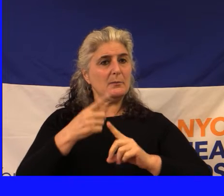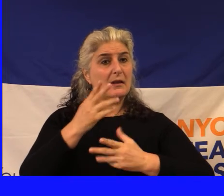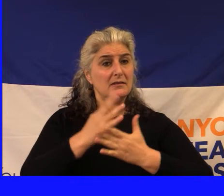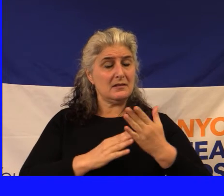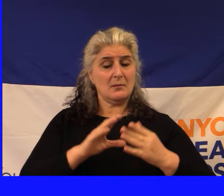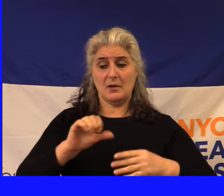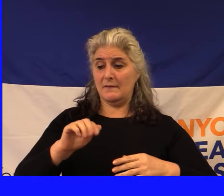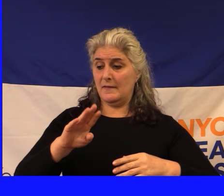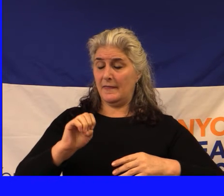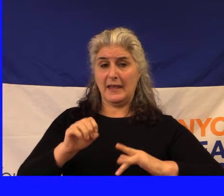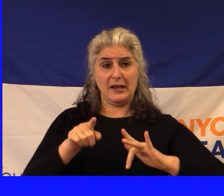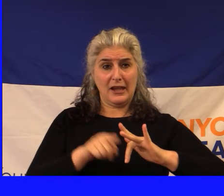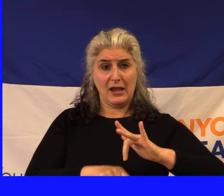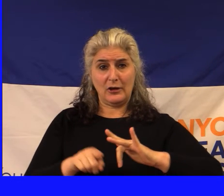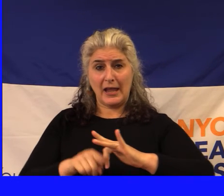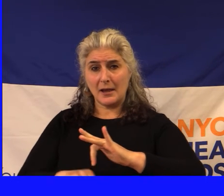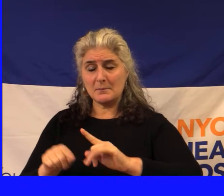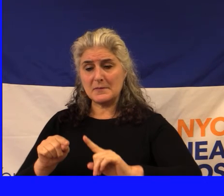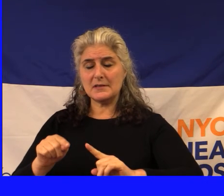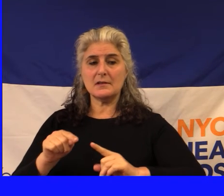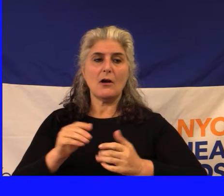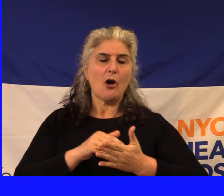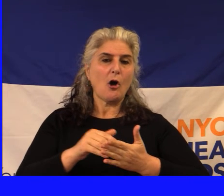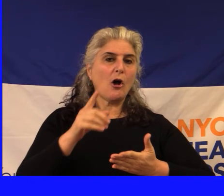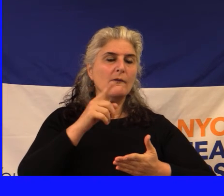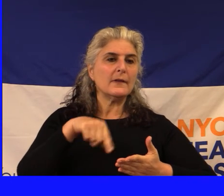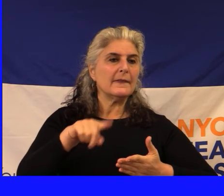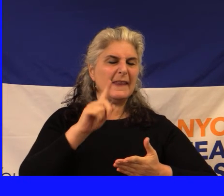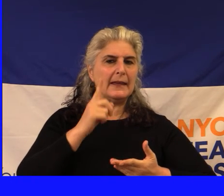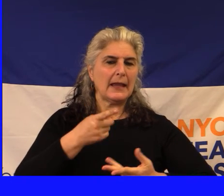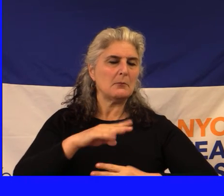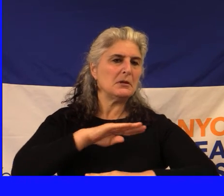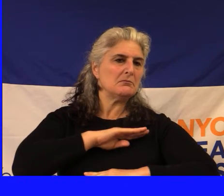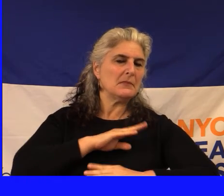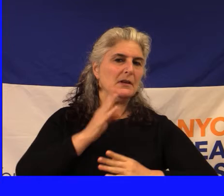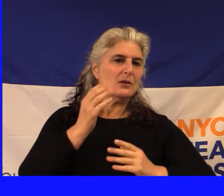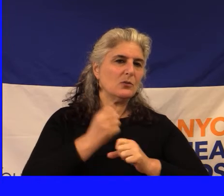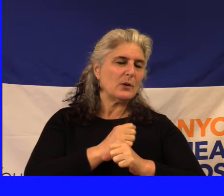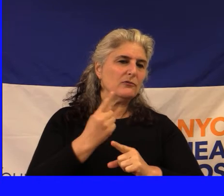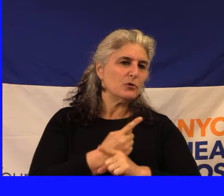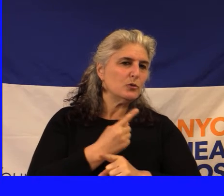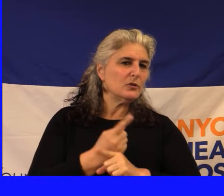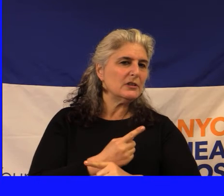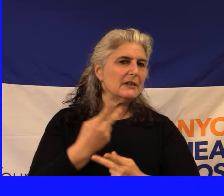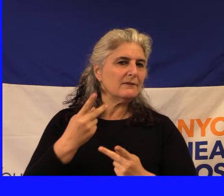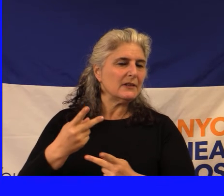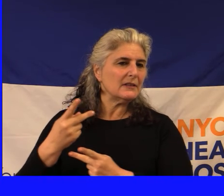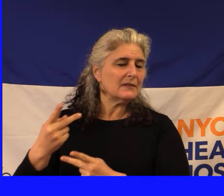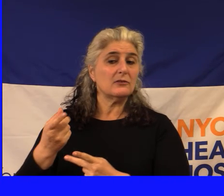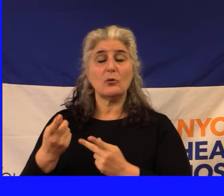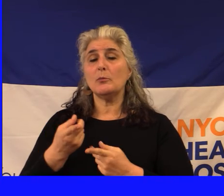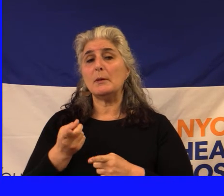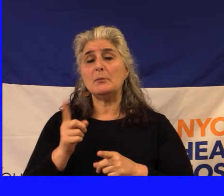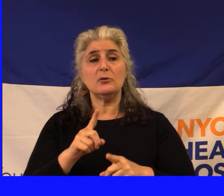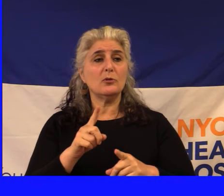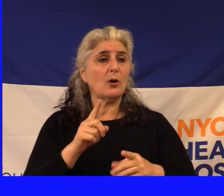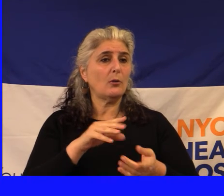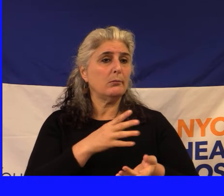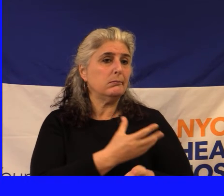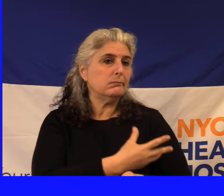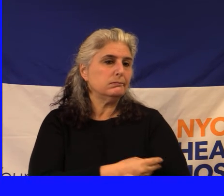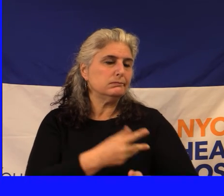lot of them are addressed by routine visits and so on, or going to get a lab done or that kind of thing.